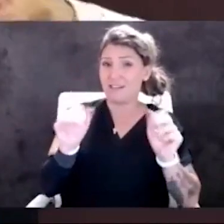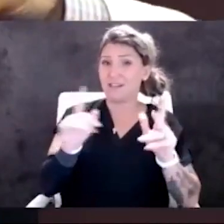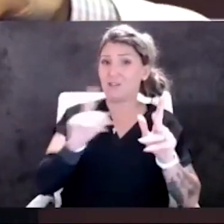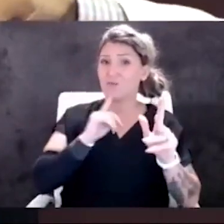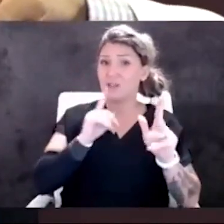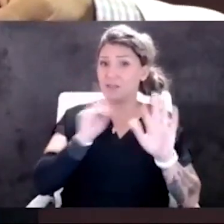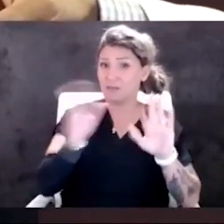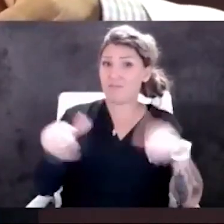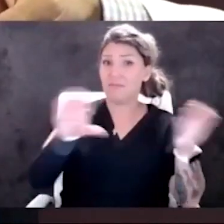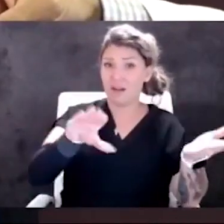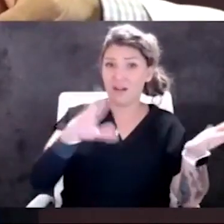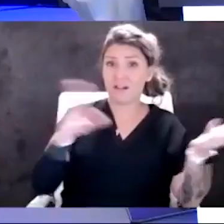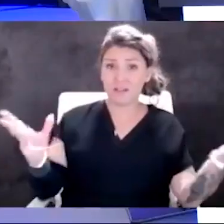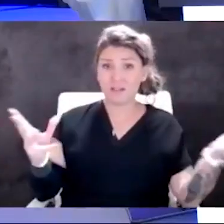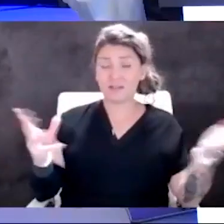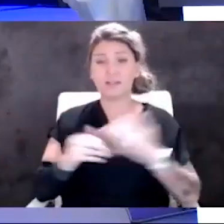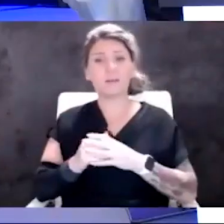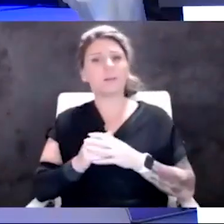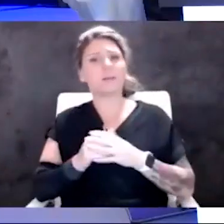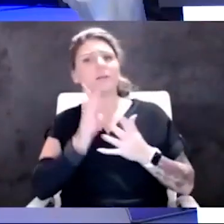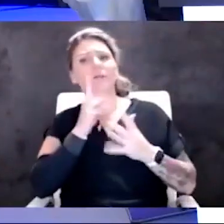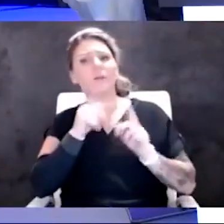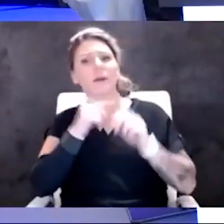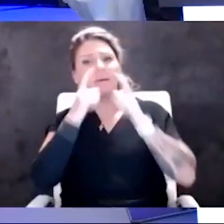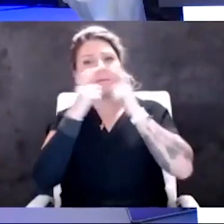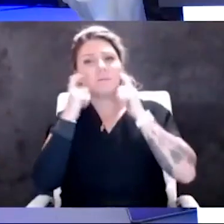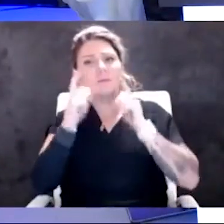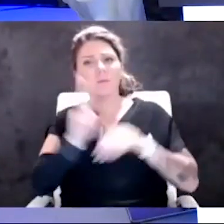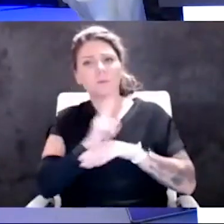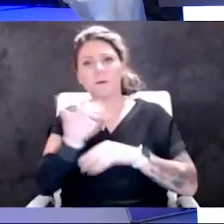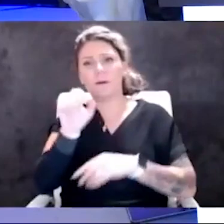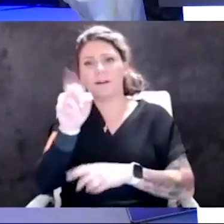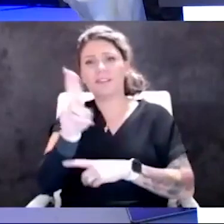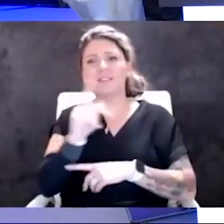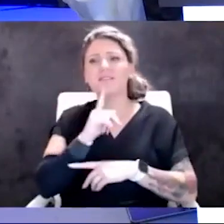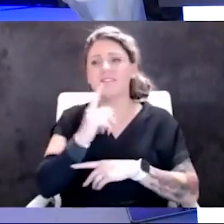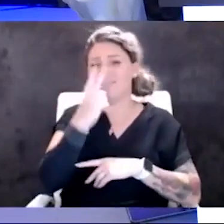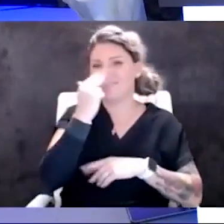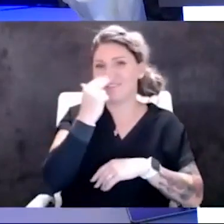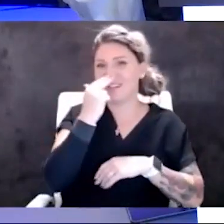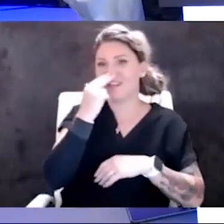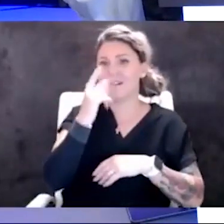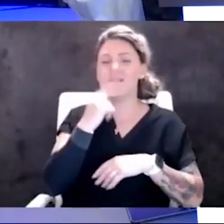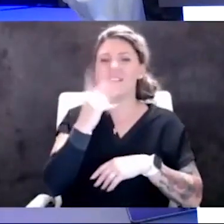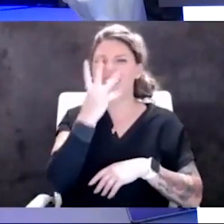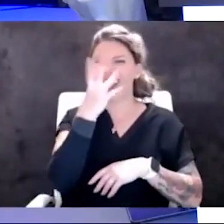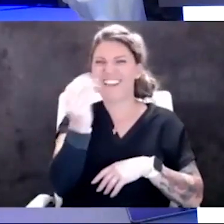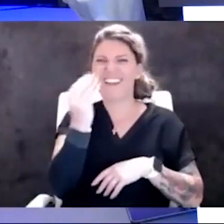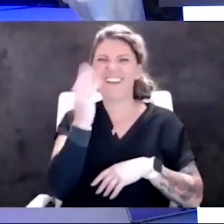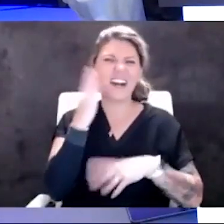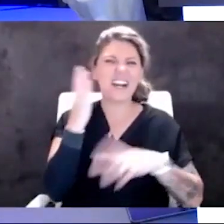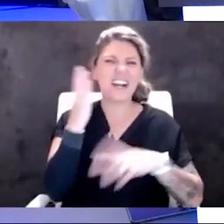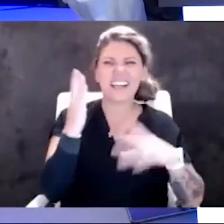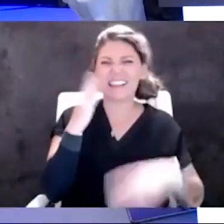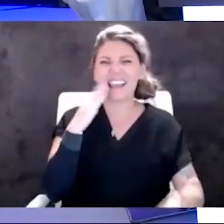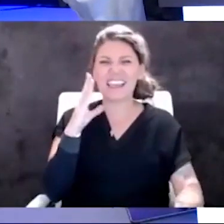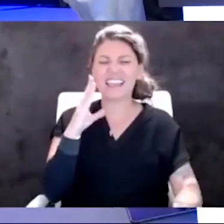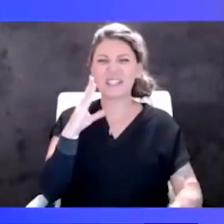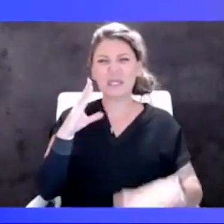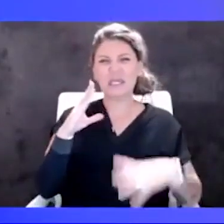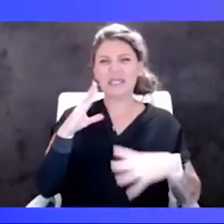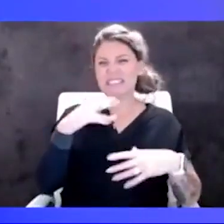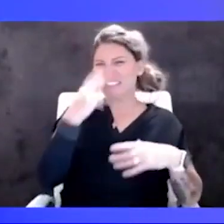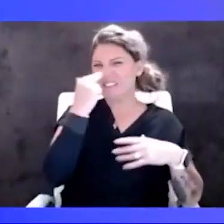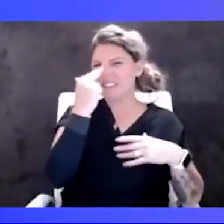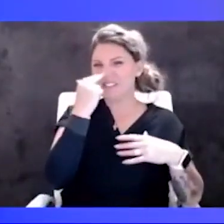Talk about some of the masks you wear over in the ICU, because you have that funny looking thing that makes you look a little like a walrus or something, or maybe a we got the whole